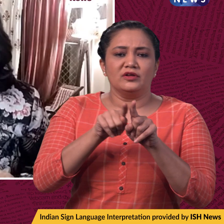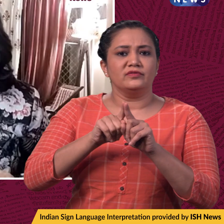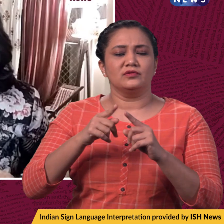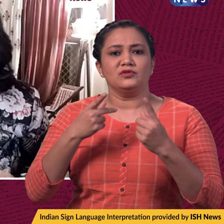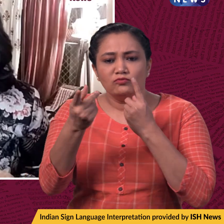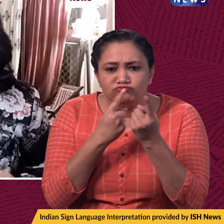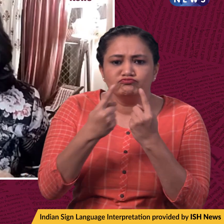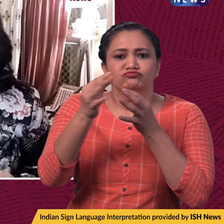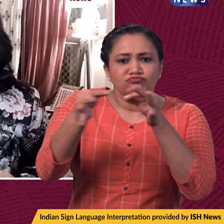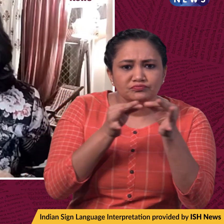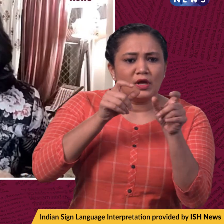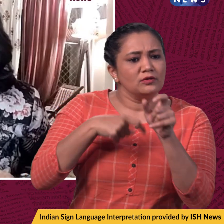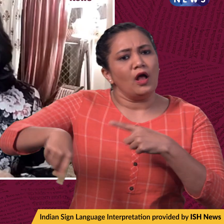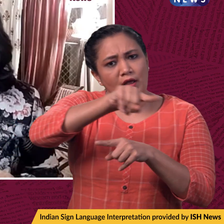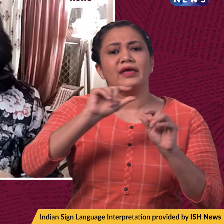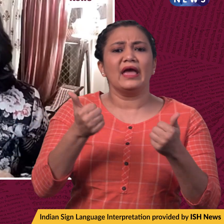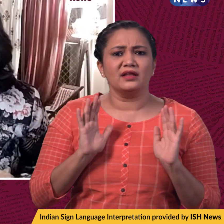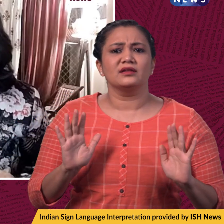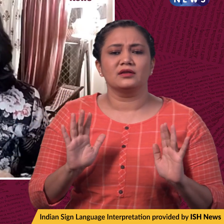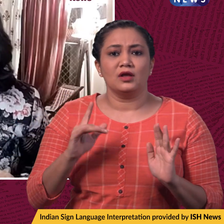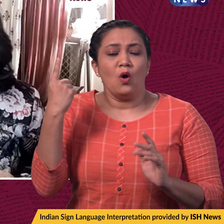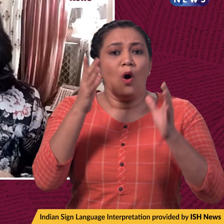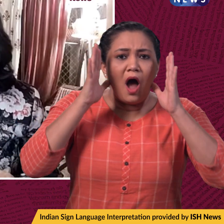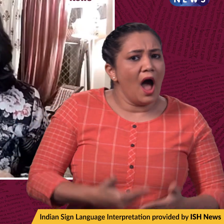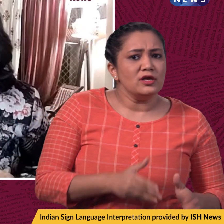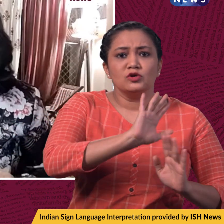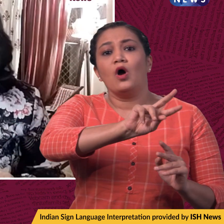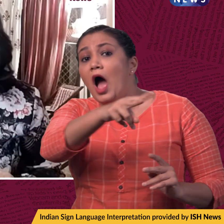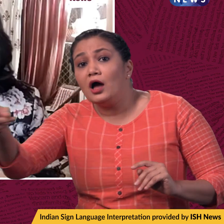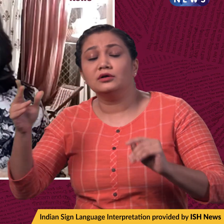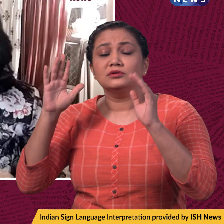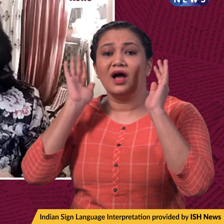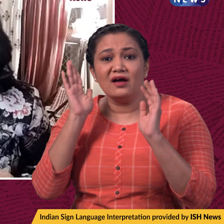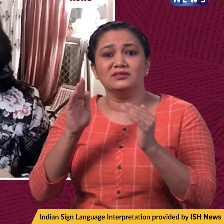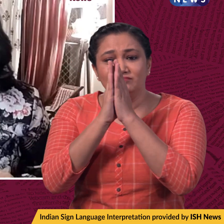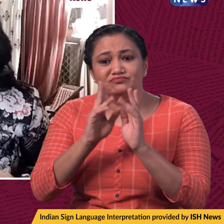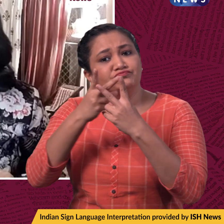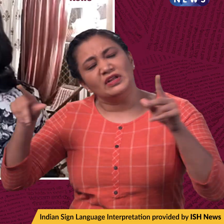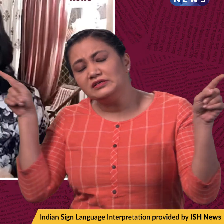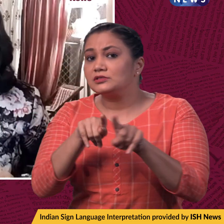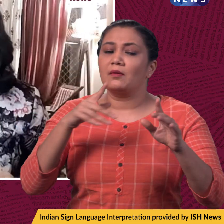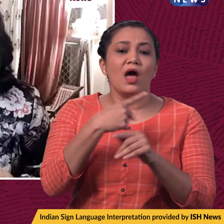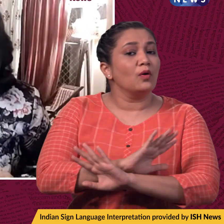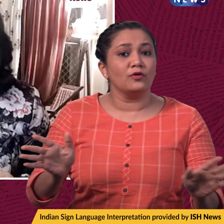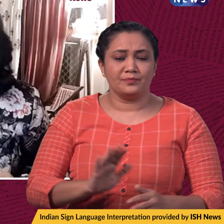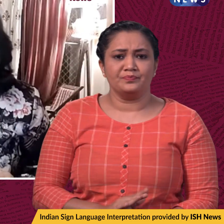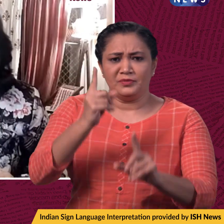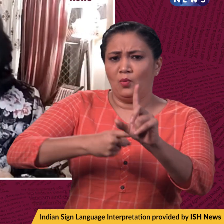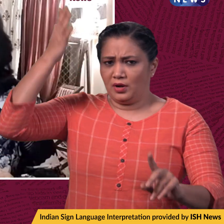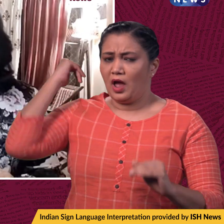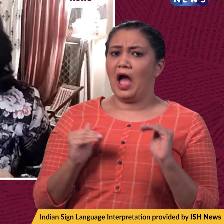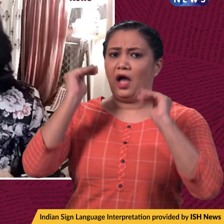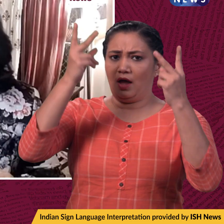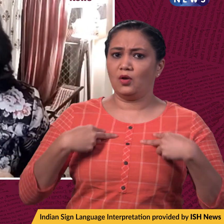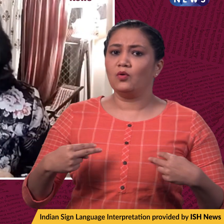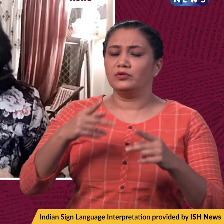has to be done by talking and explaining to people. It's not only for Azan, it's for all loudspeakers, so we will take a call," end quote. Last year,